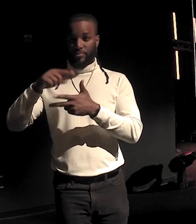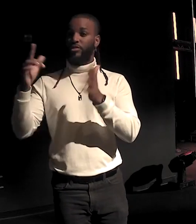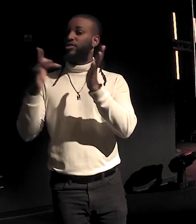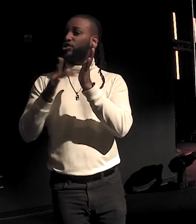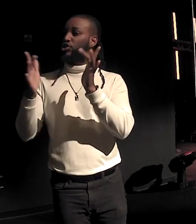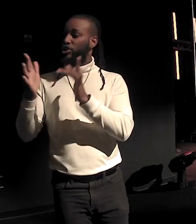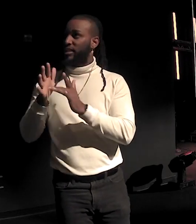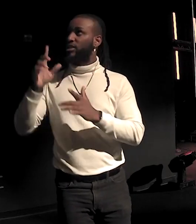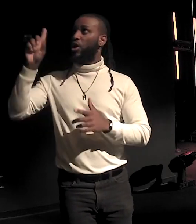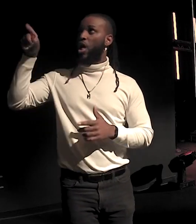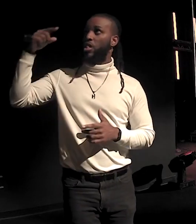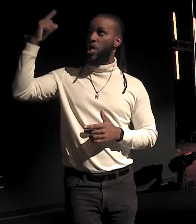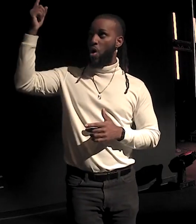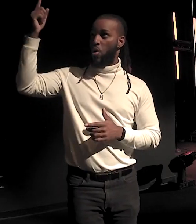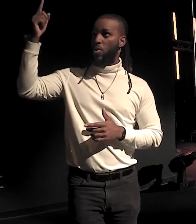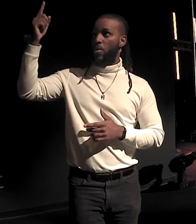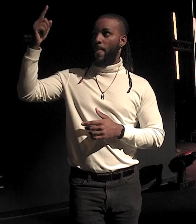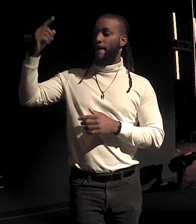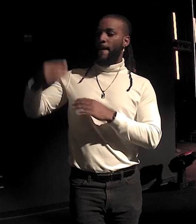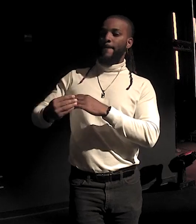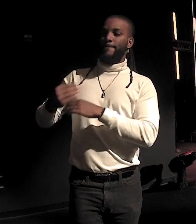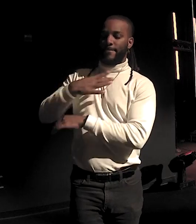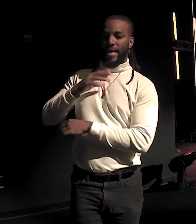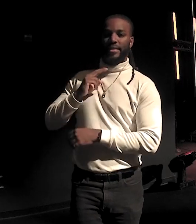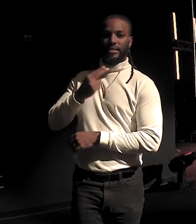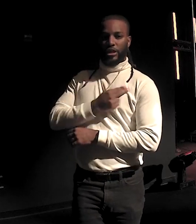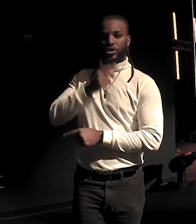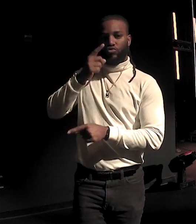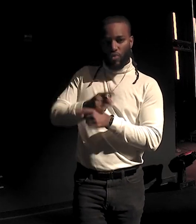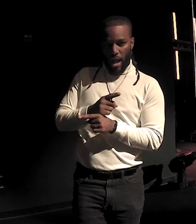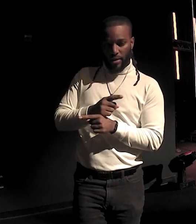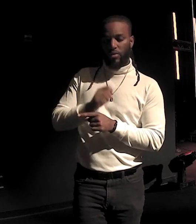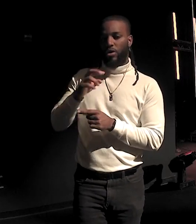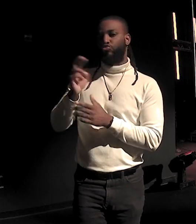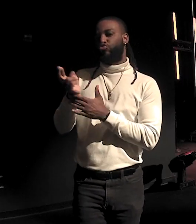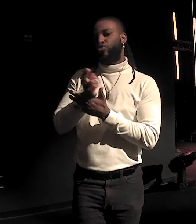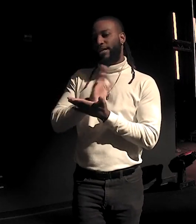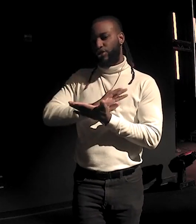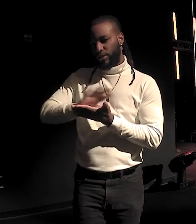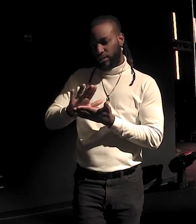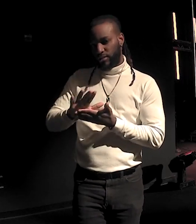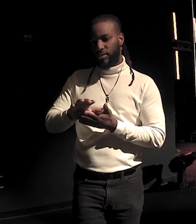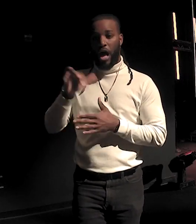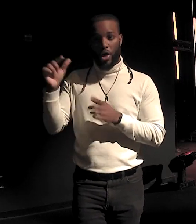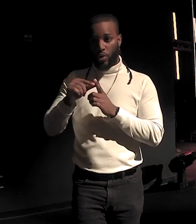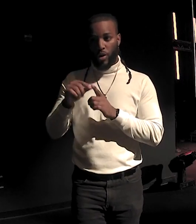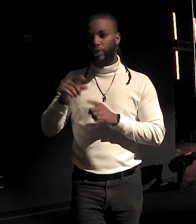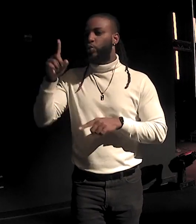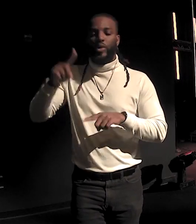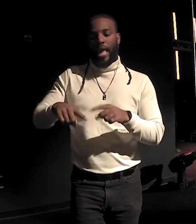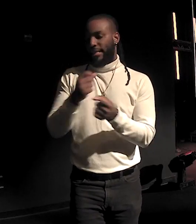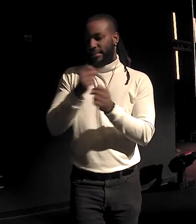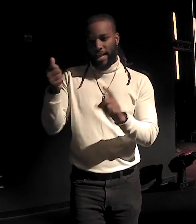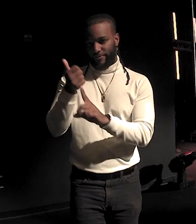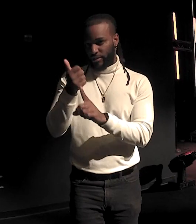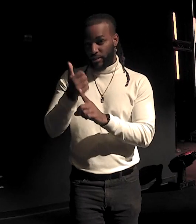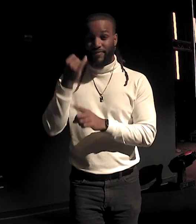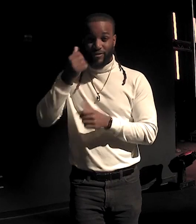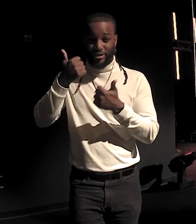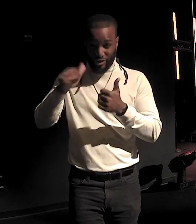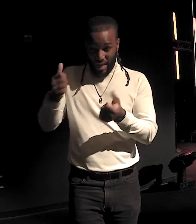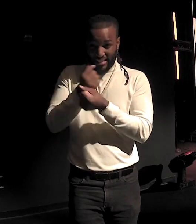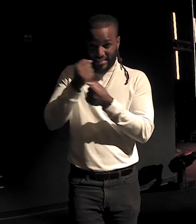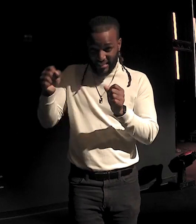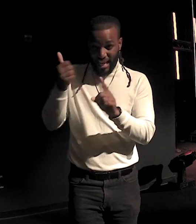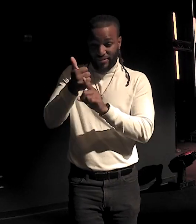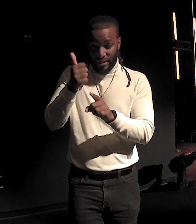Jesus alone makes us right or righteous. In other words, you cannot save yourself. If you're trying to do it